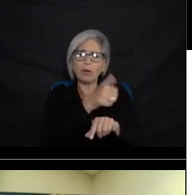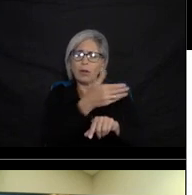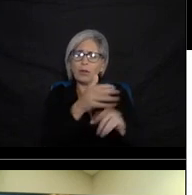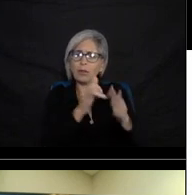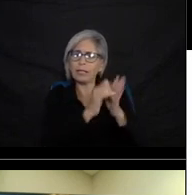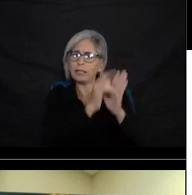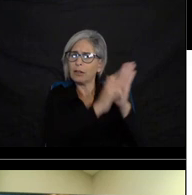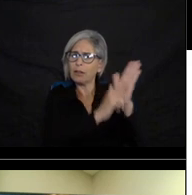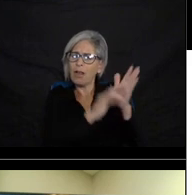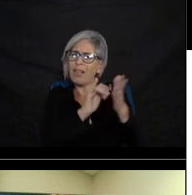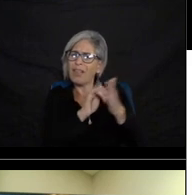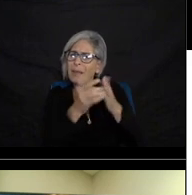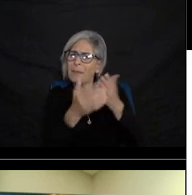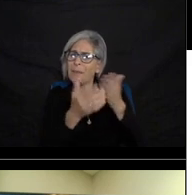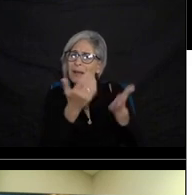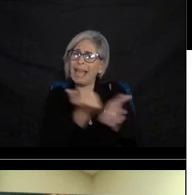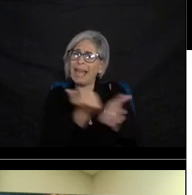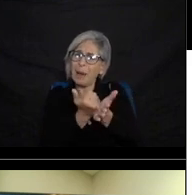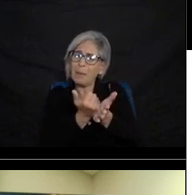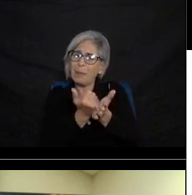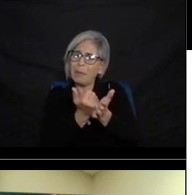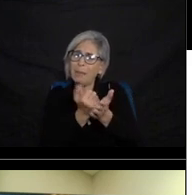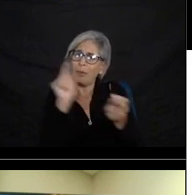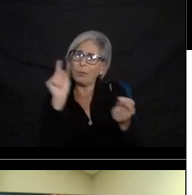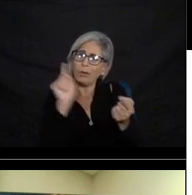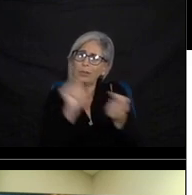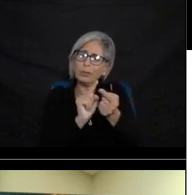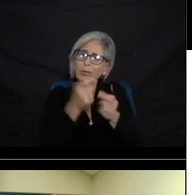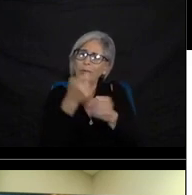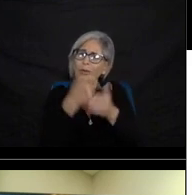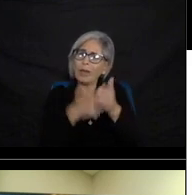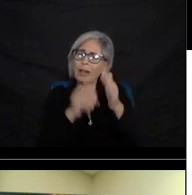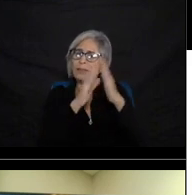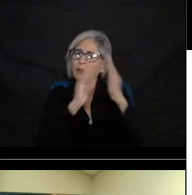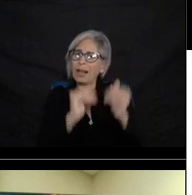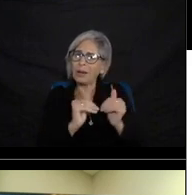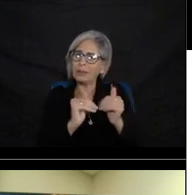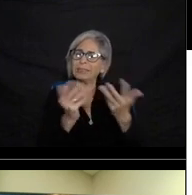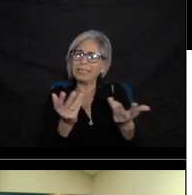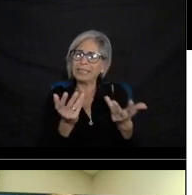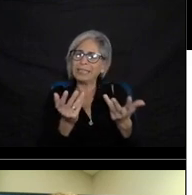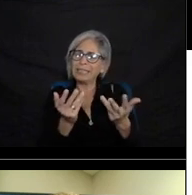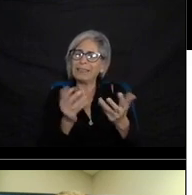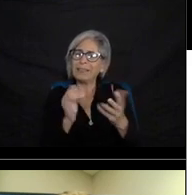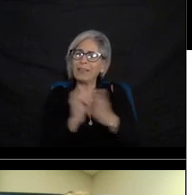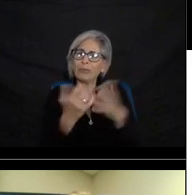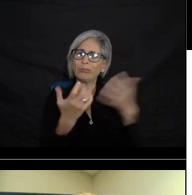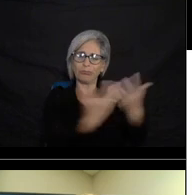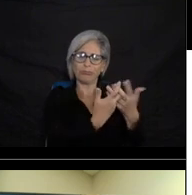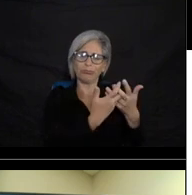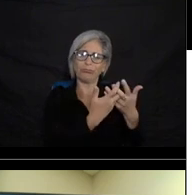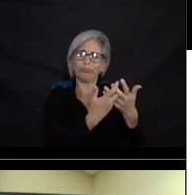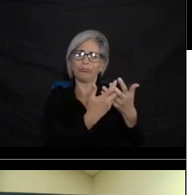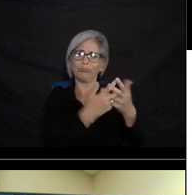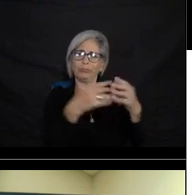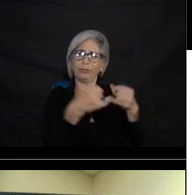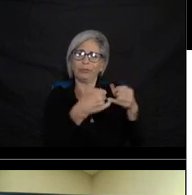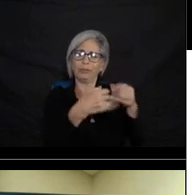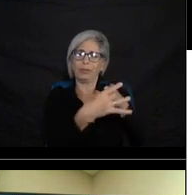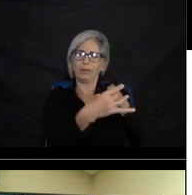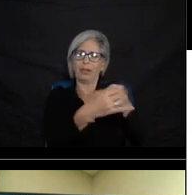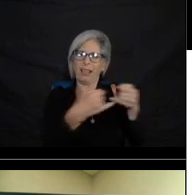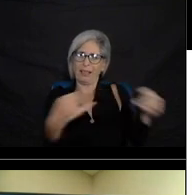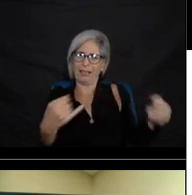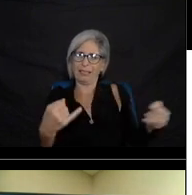ordinances that might actually help produce the housing stock that we need that fits in those guidelines. So John, you can go